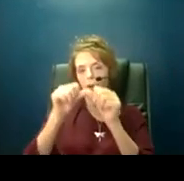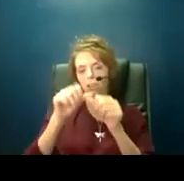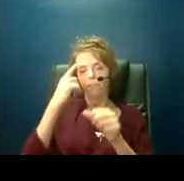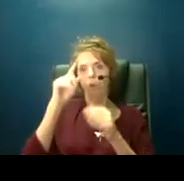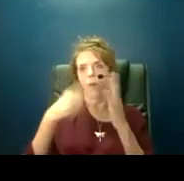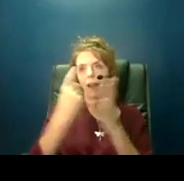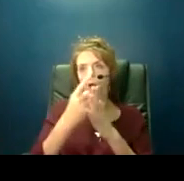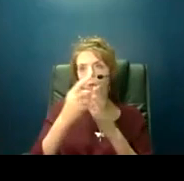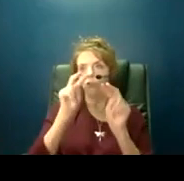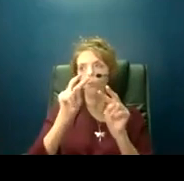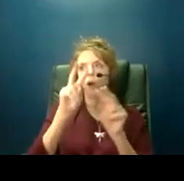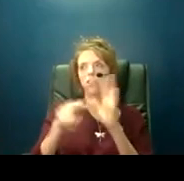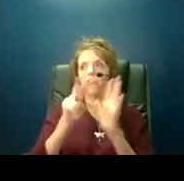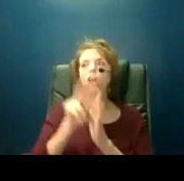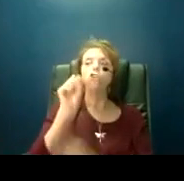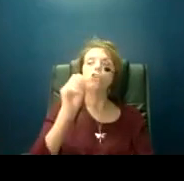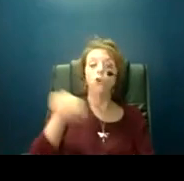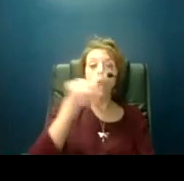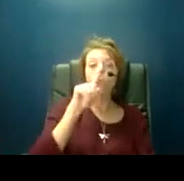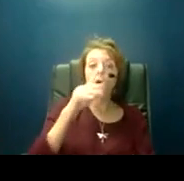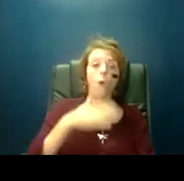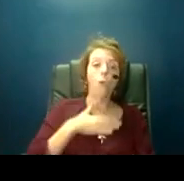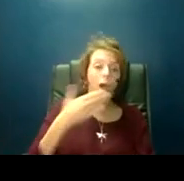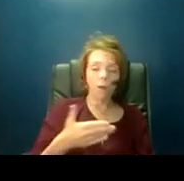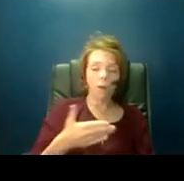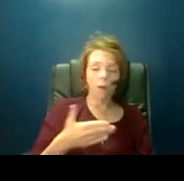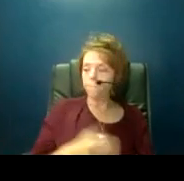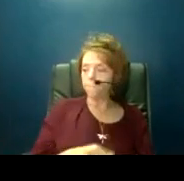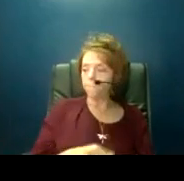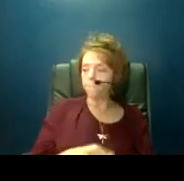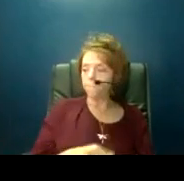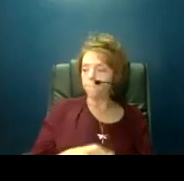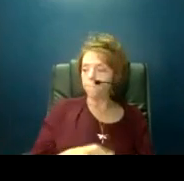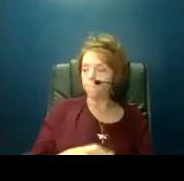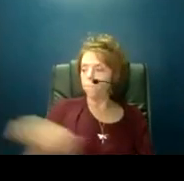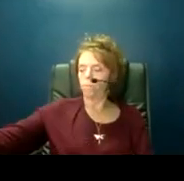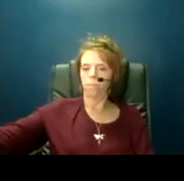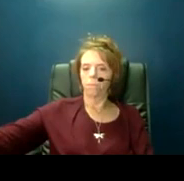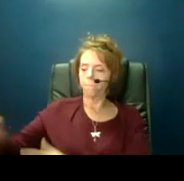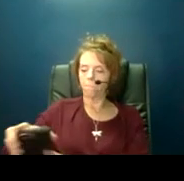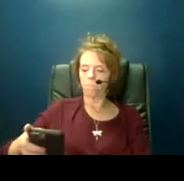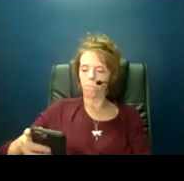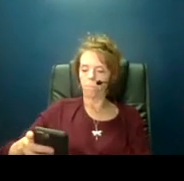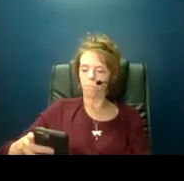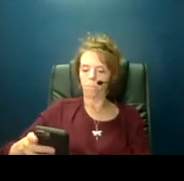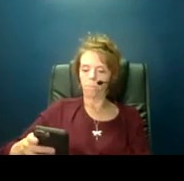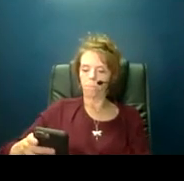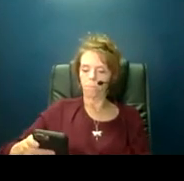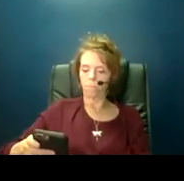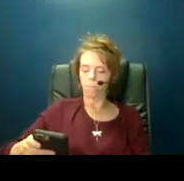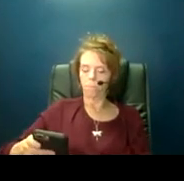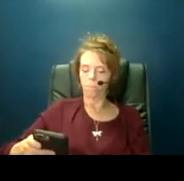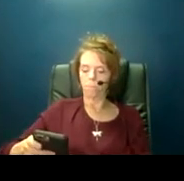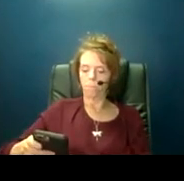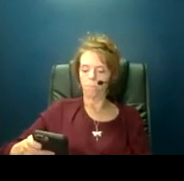video. So you guys are welcome to jump on there and check that out. And then we